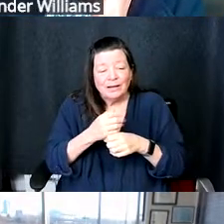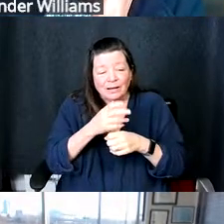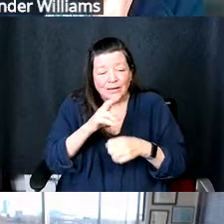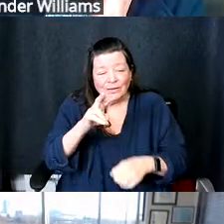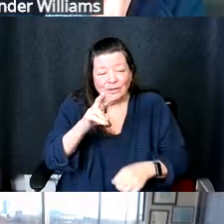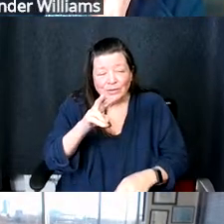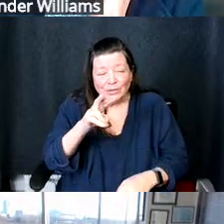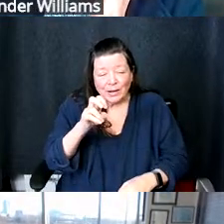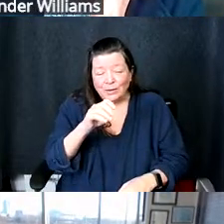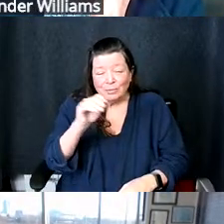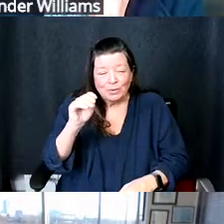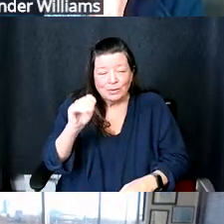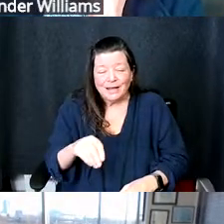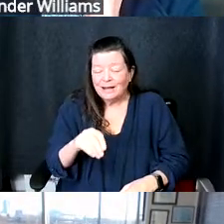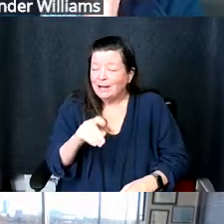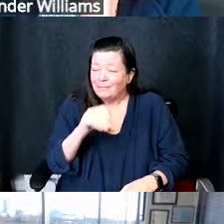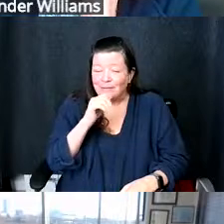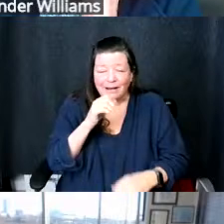exaggerating.